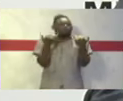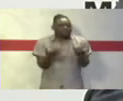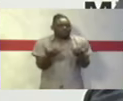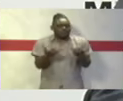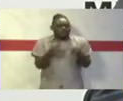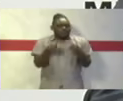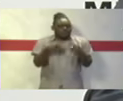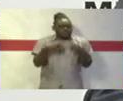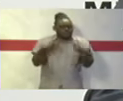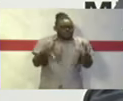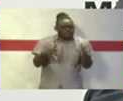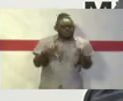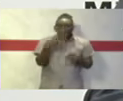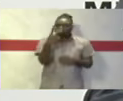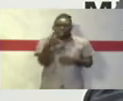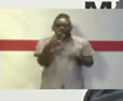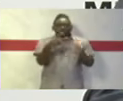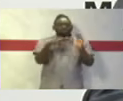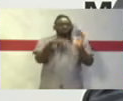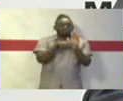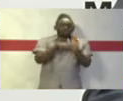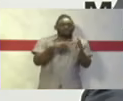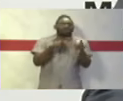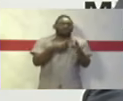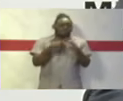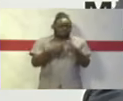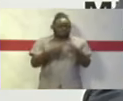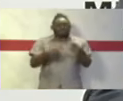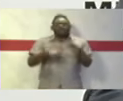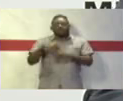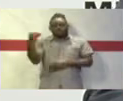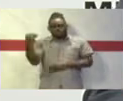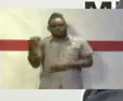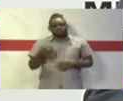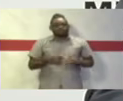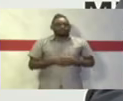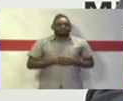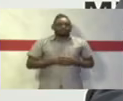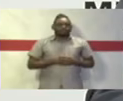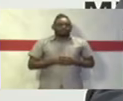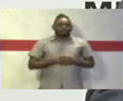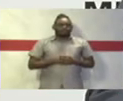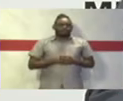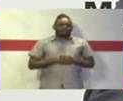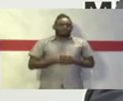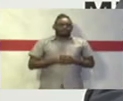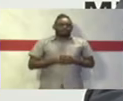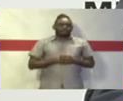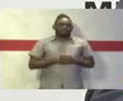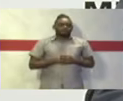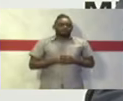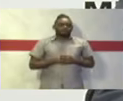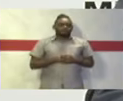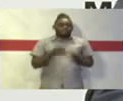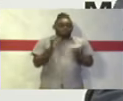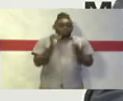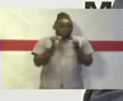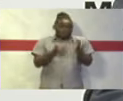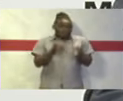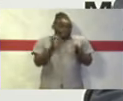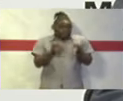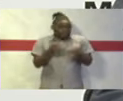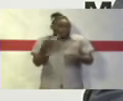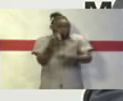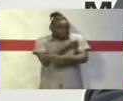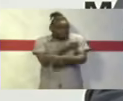discharge. So that's how the sequence of events occurs in terms of treating those cases with fully vaccinated individuals. As you